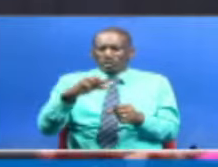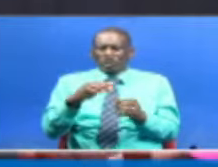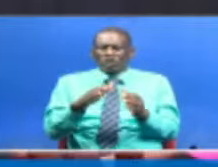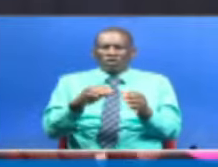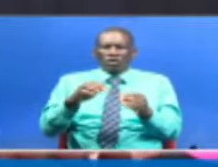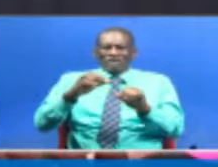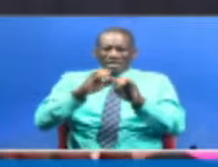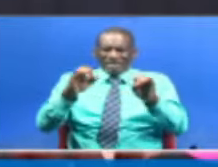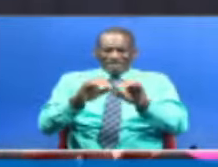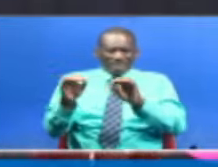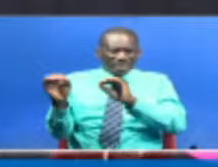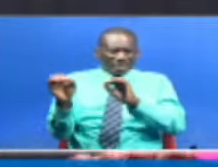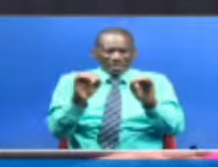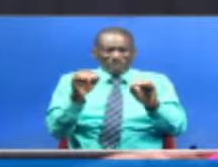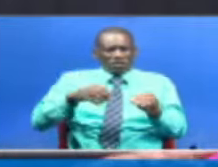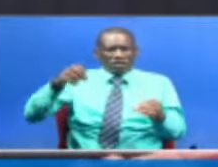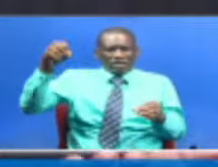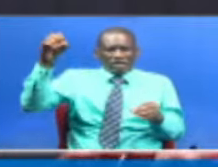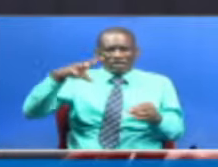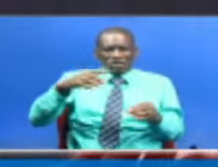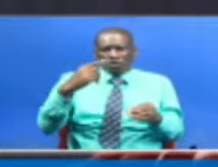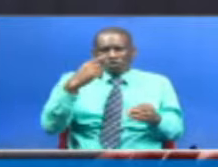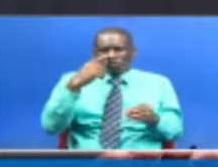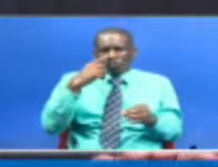transitional energy to the homes,